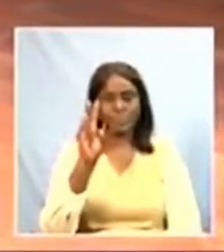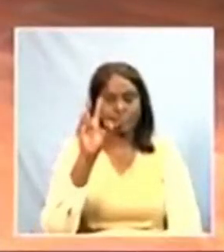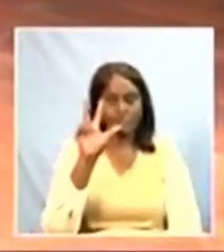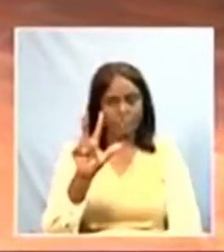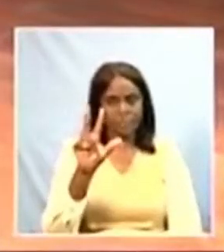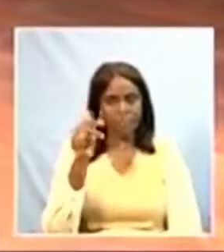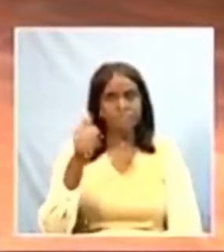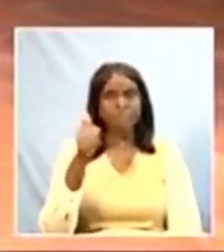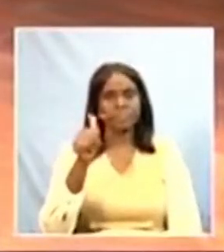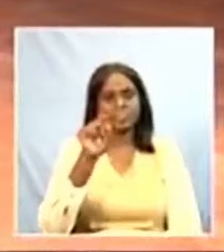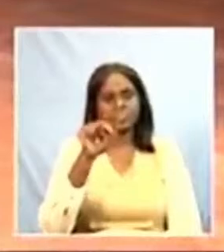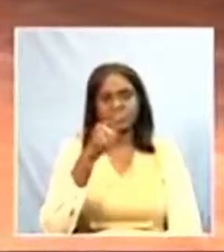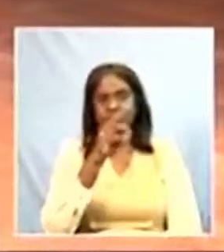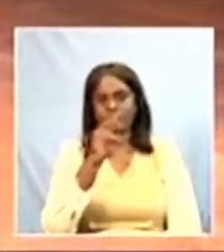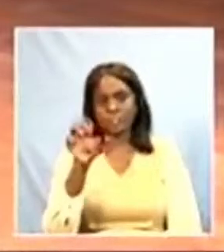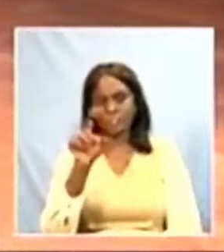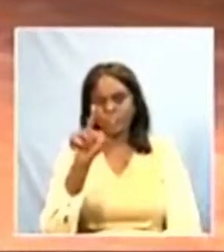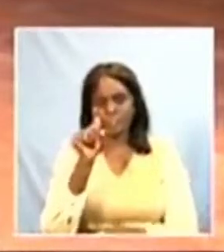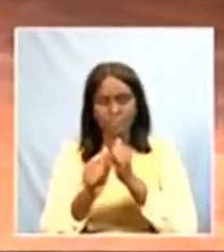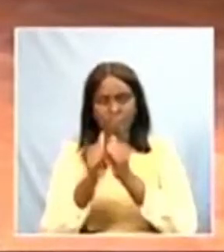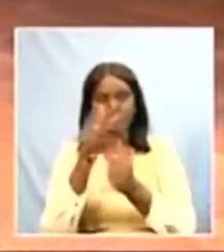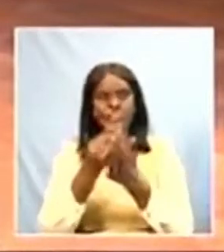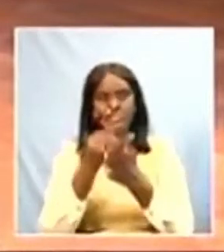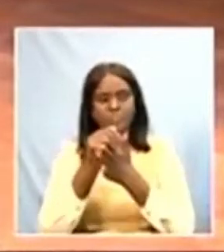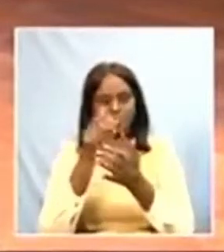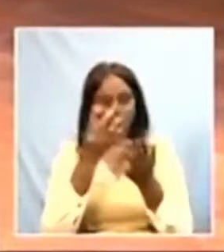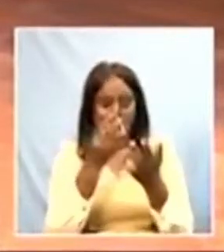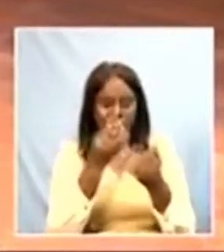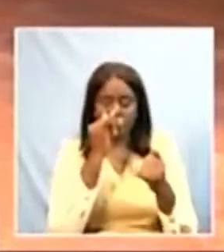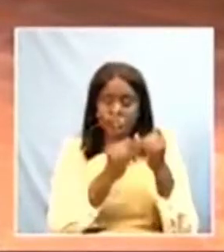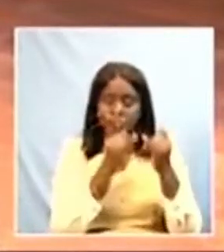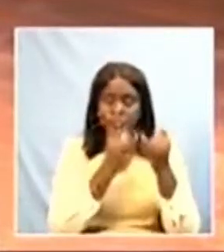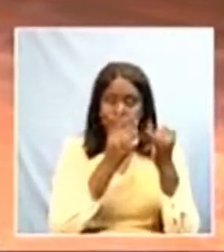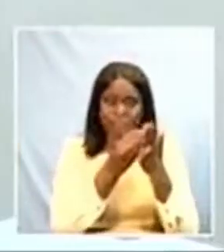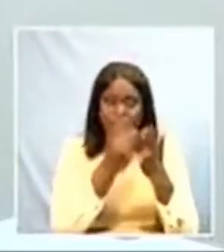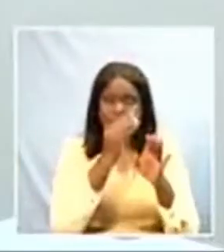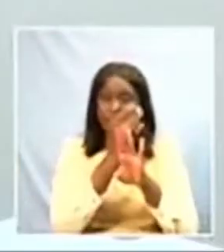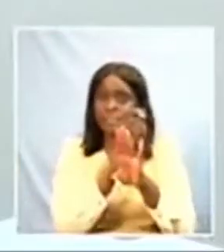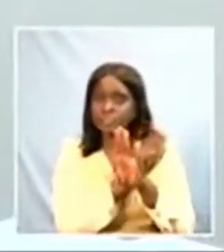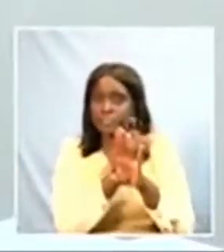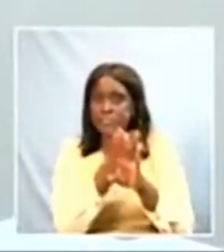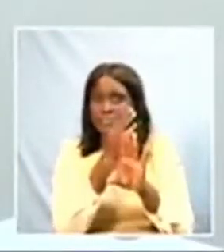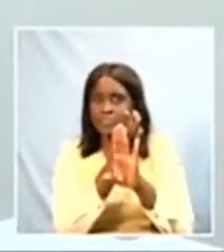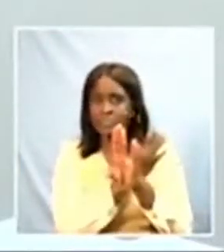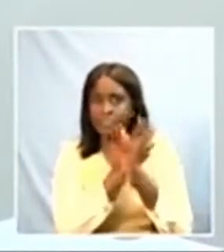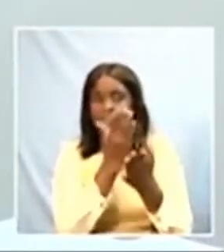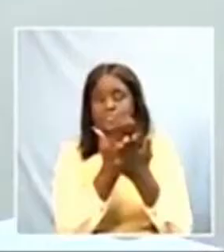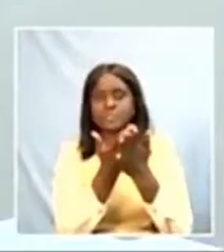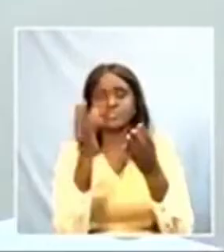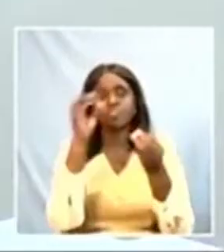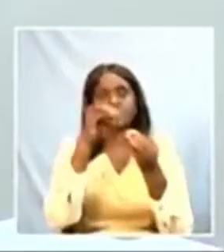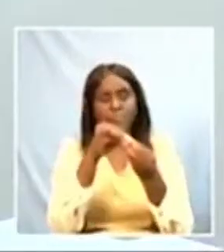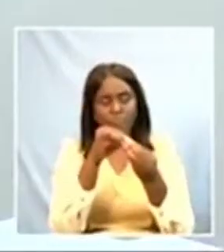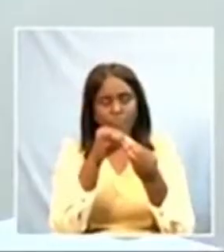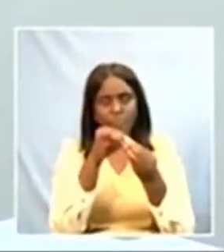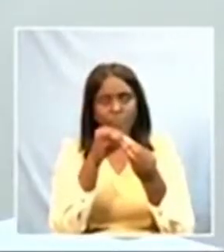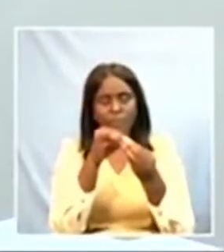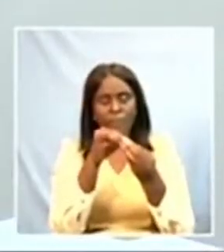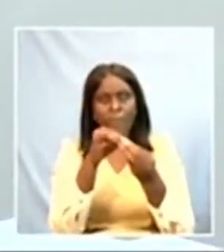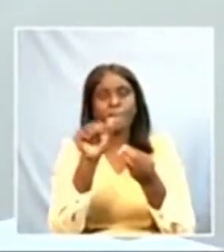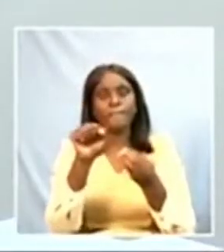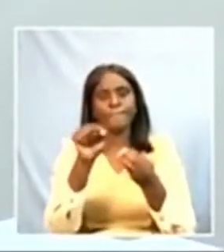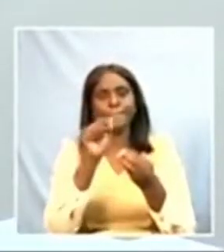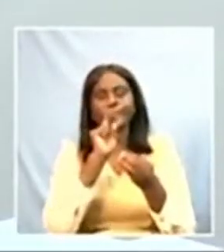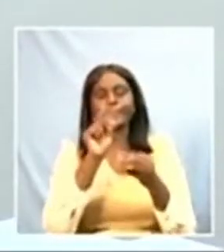526,473.10 ngwe. That was the final account, Chair, I submit. On the before the proposed addition. Yes,